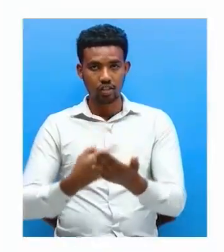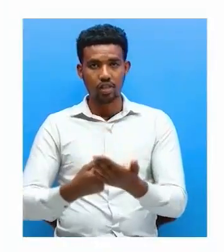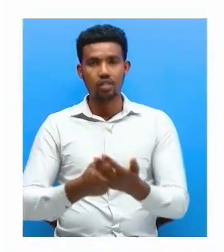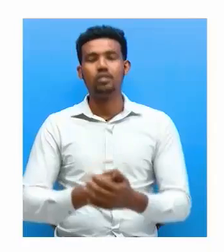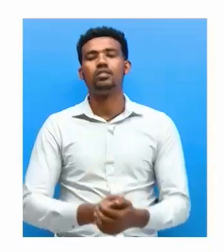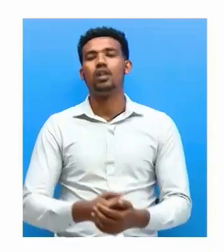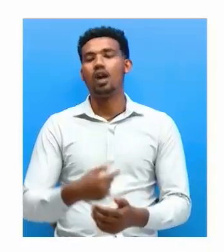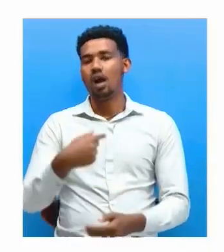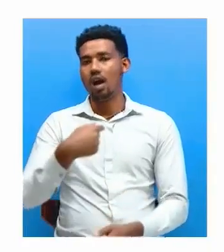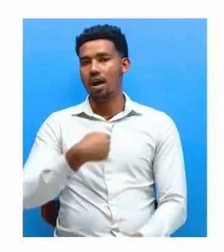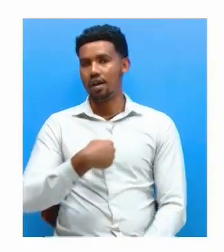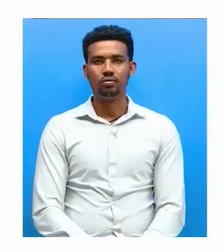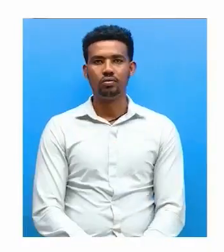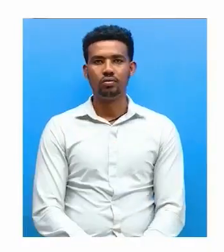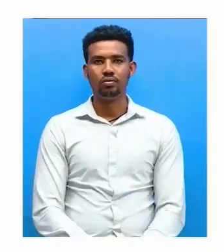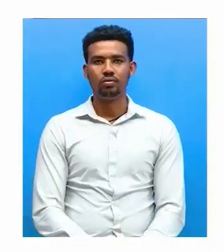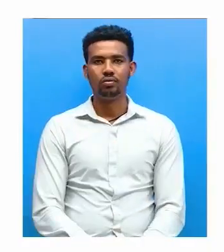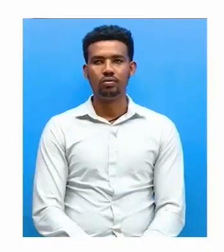I